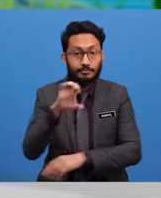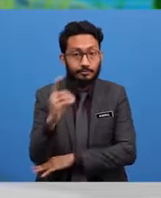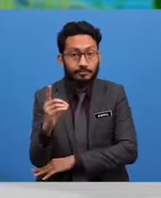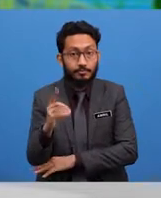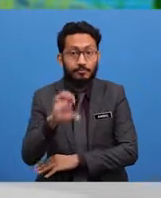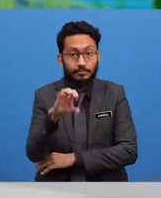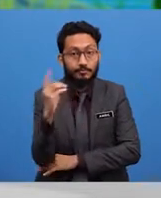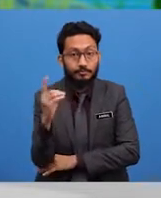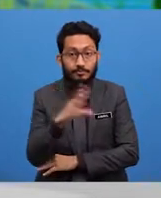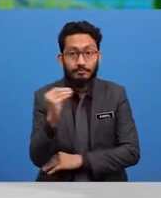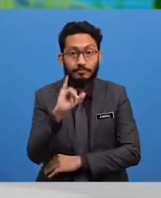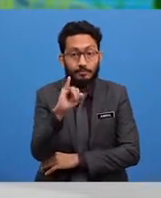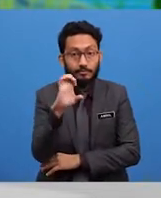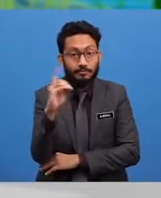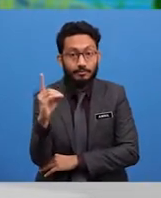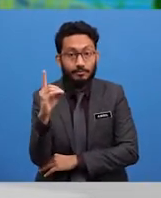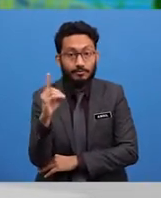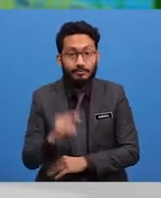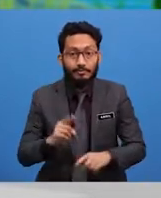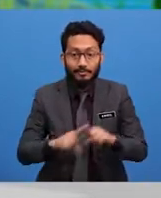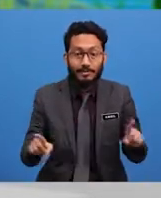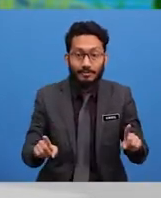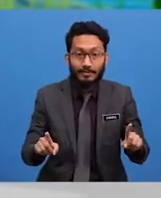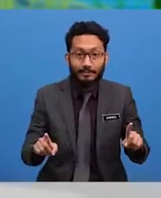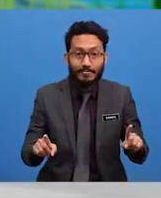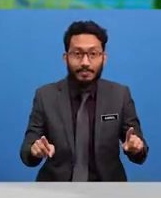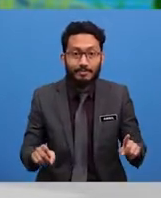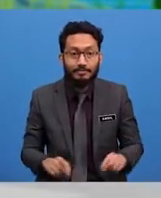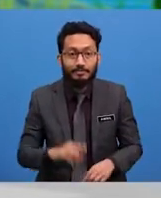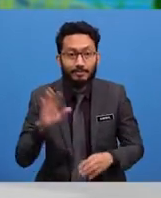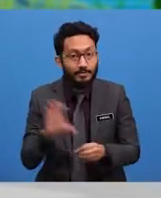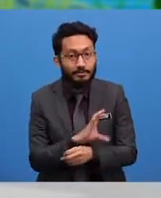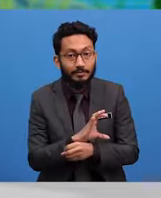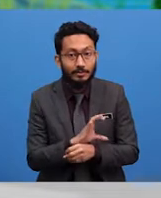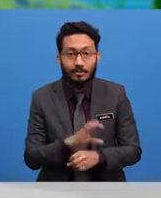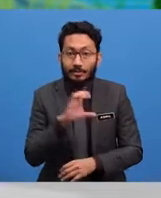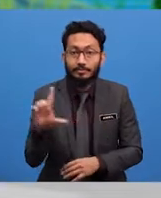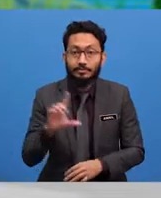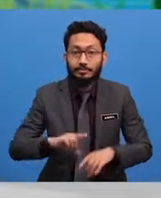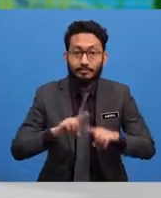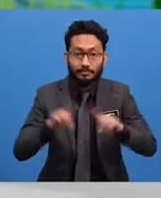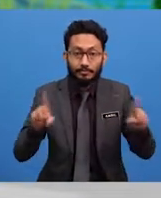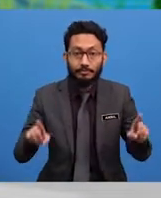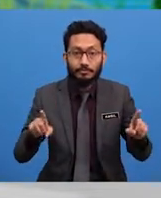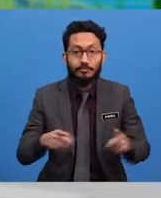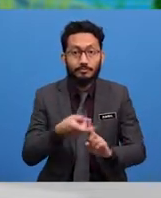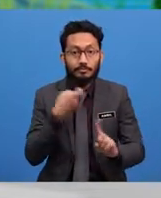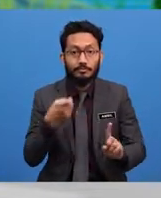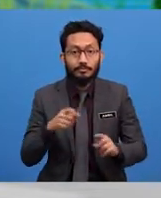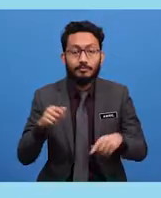ED, and IED. However, it has completely different form